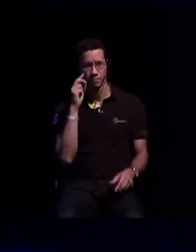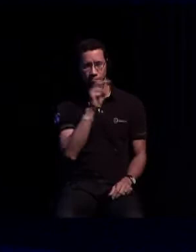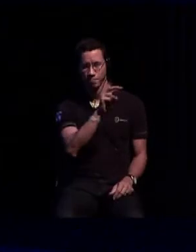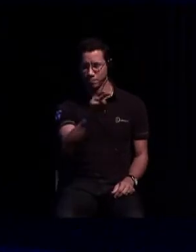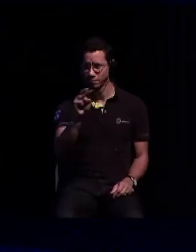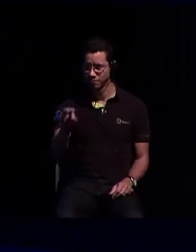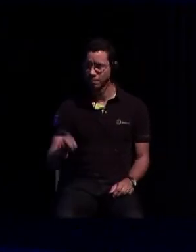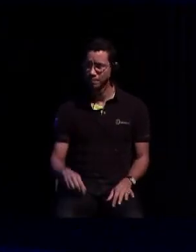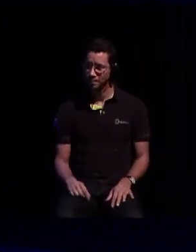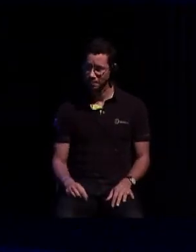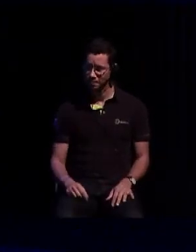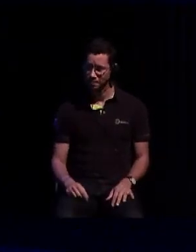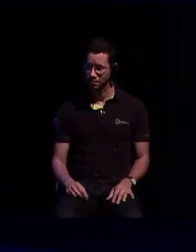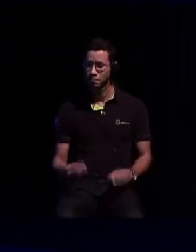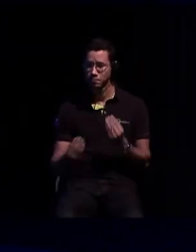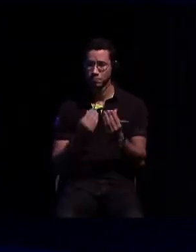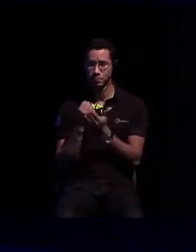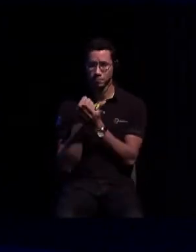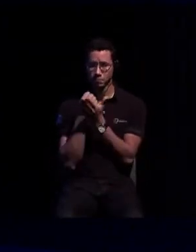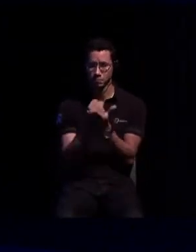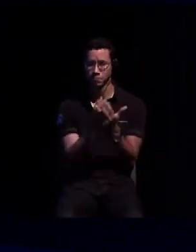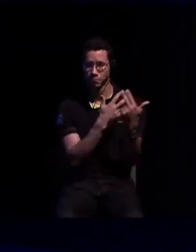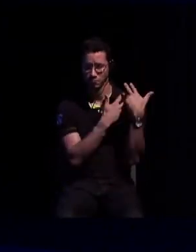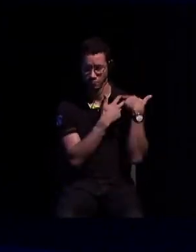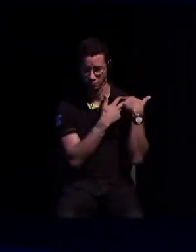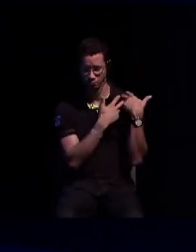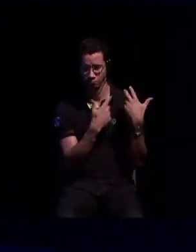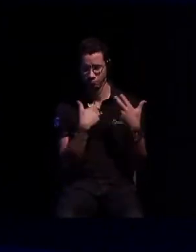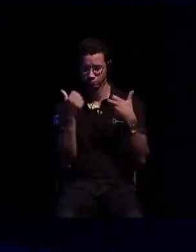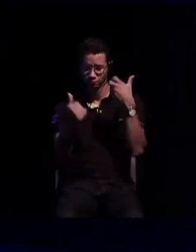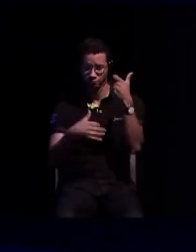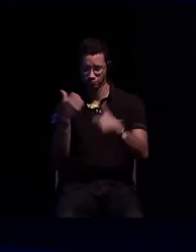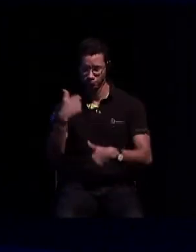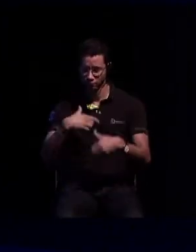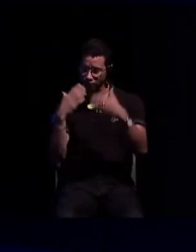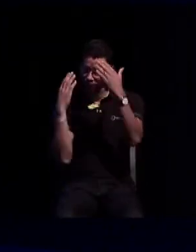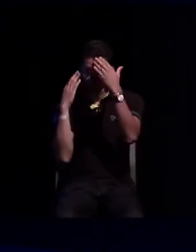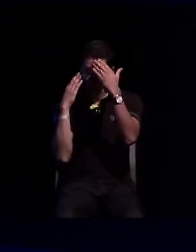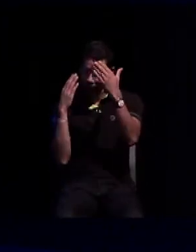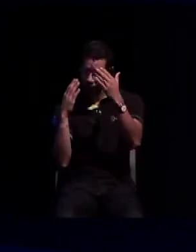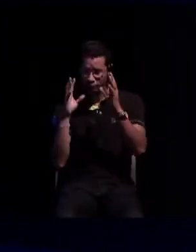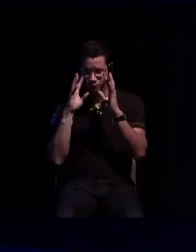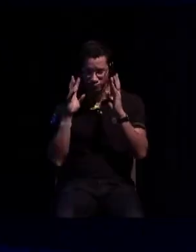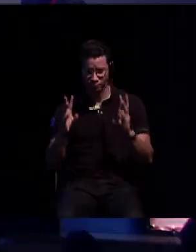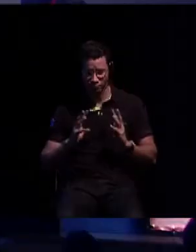Those are my thoughts for you this morning, and I appreciate you listening to me. Thank you, Sergio.